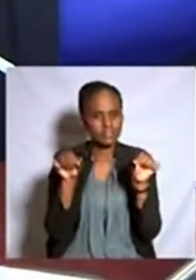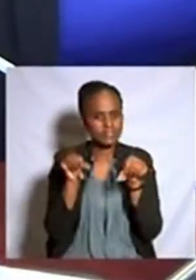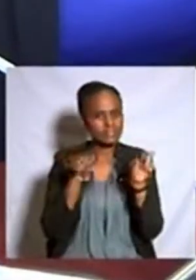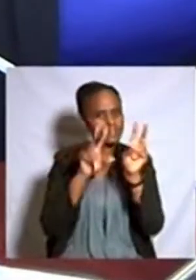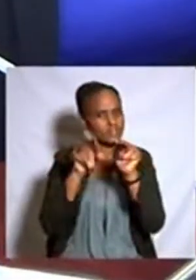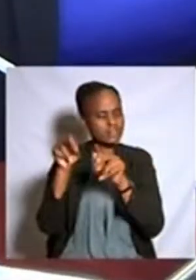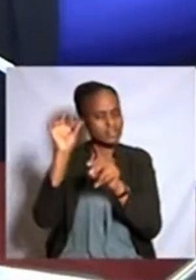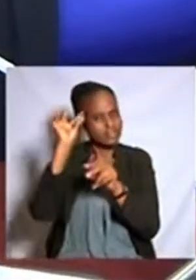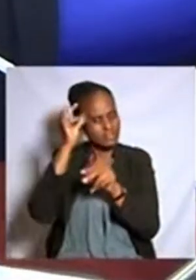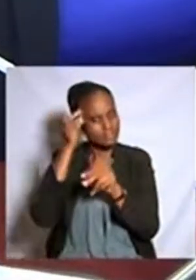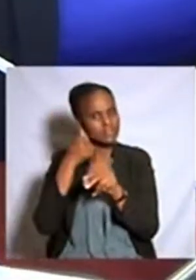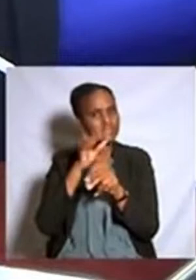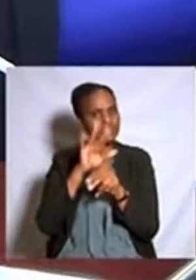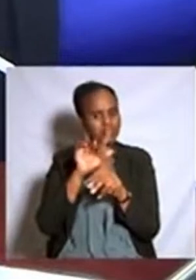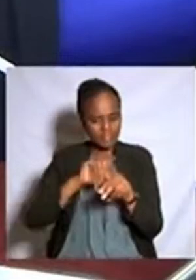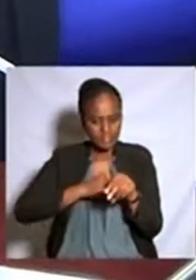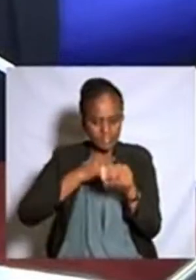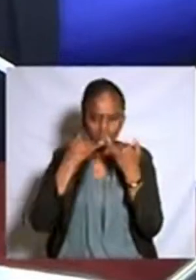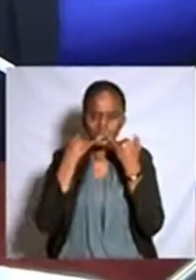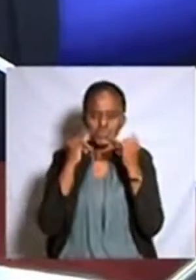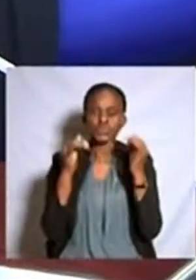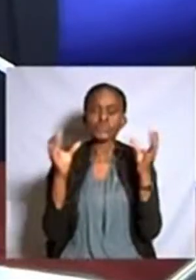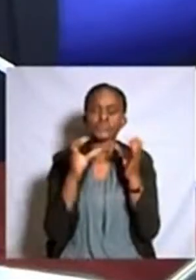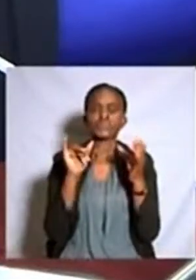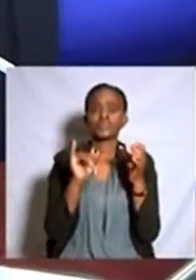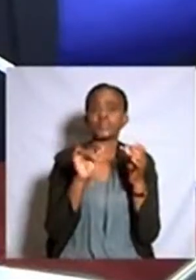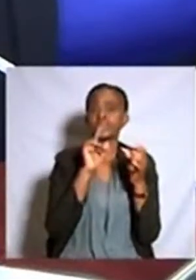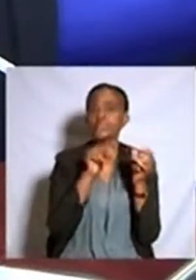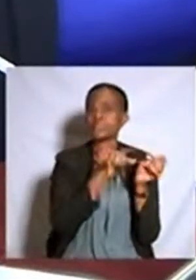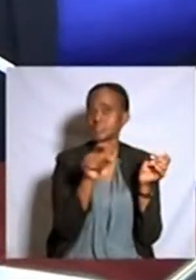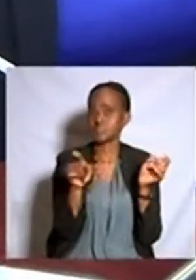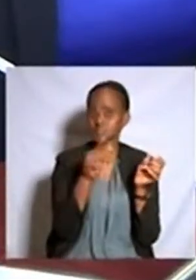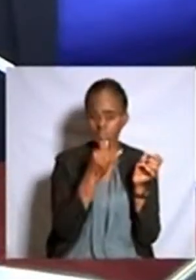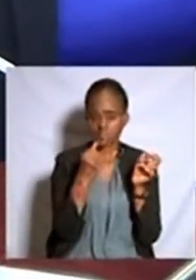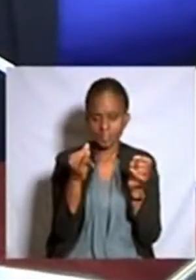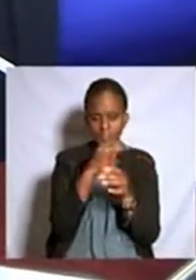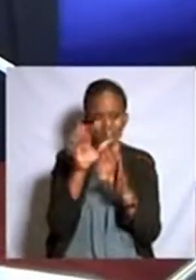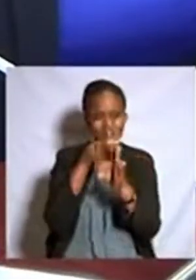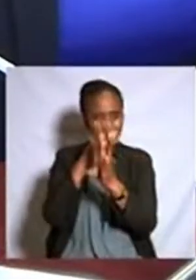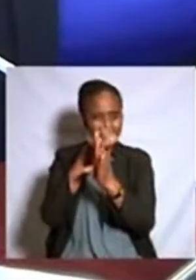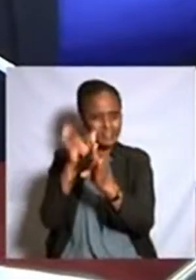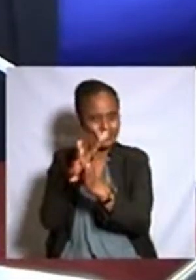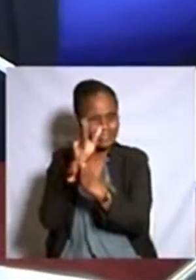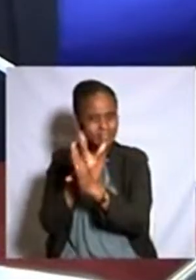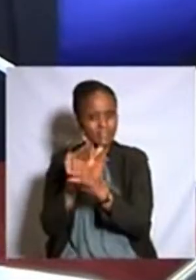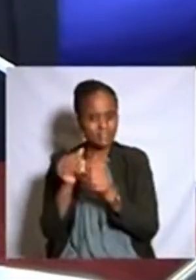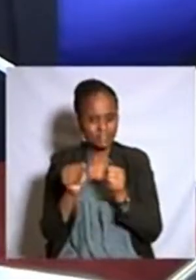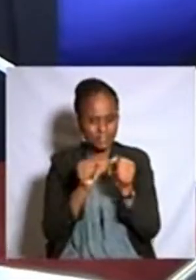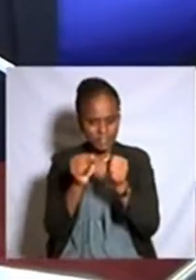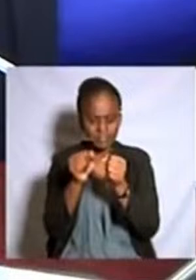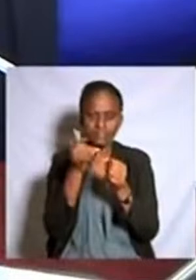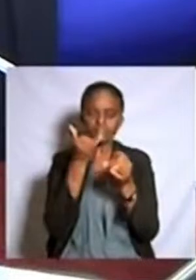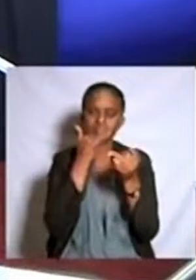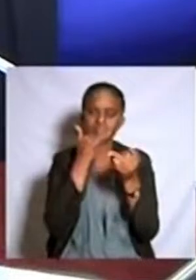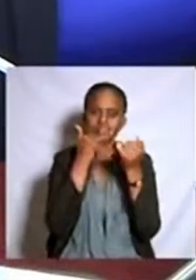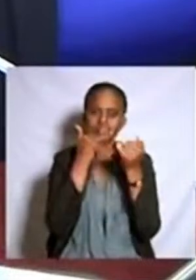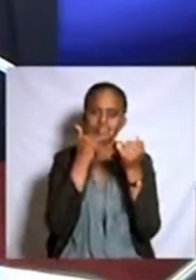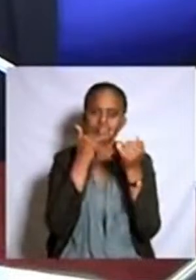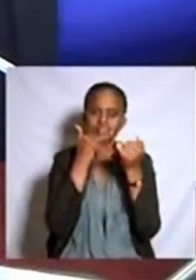noted. We wish to inform the committee that the issue refers to a system error upon